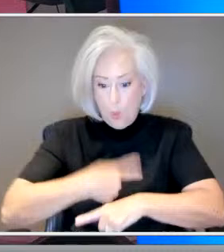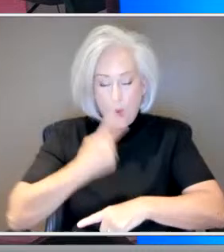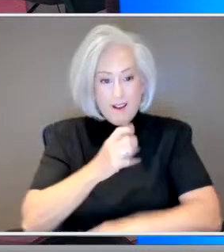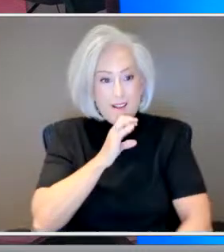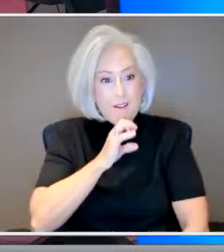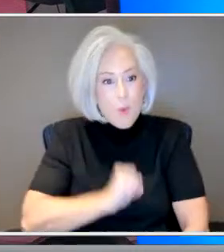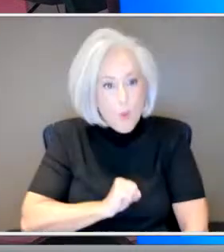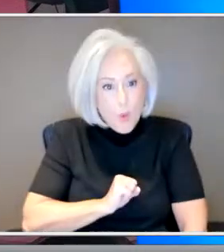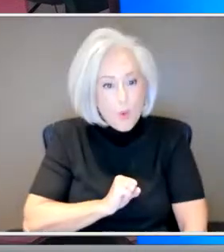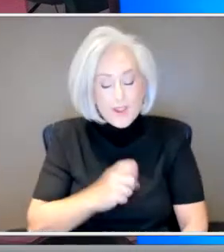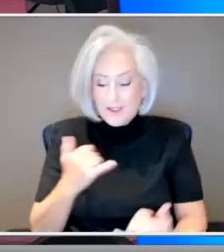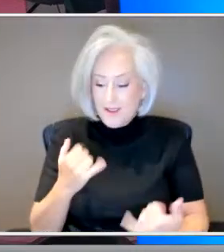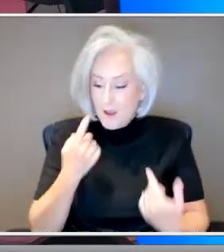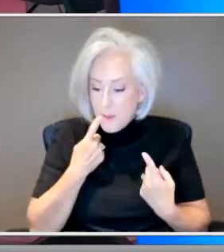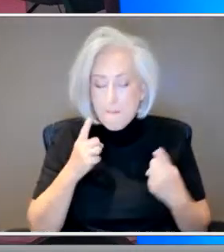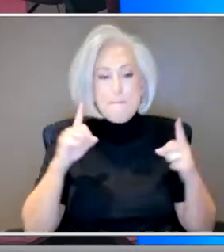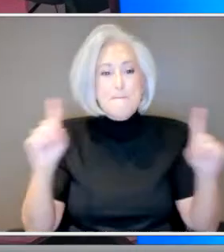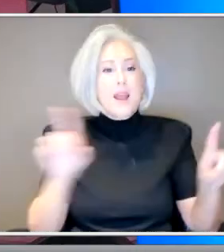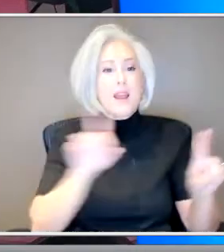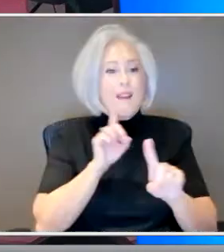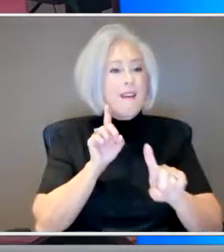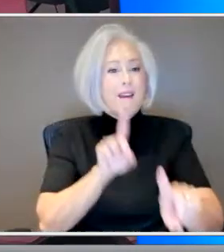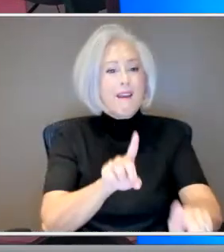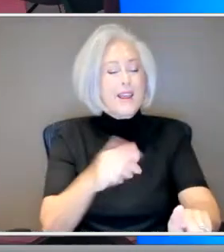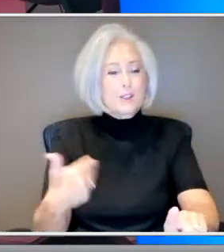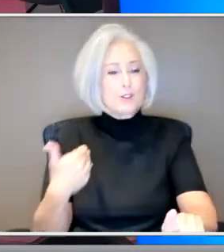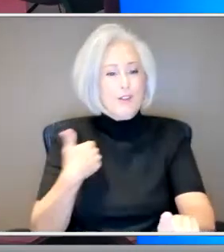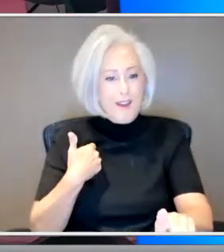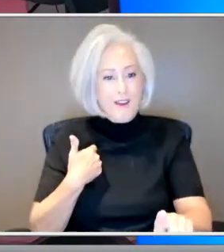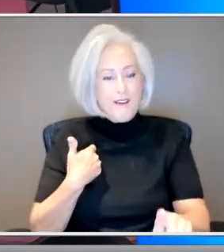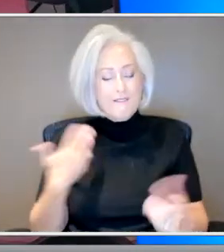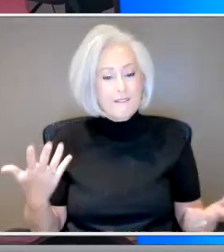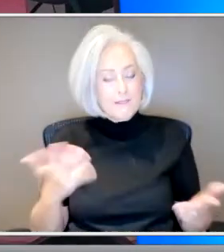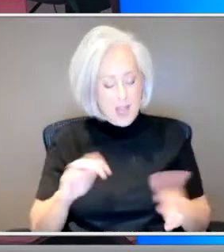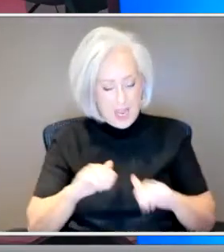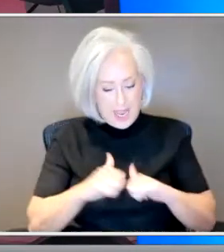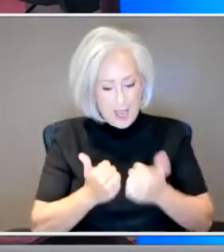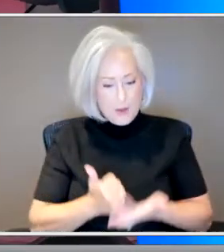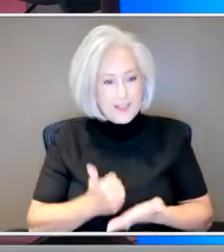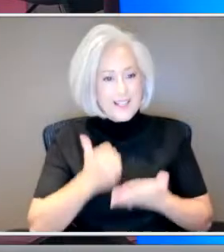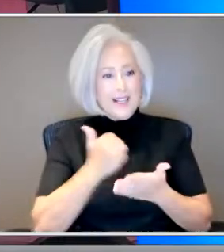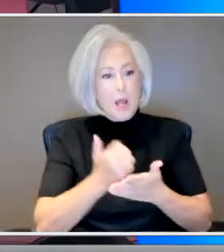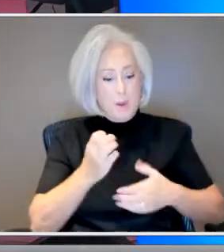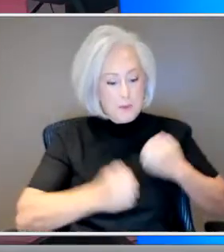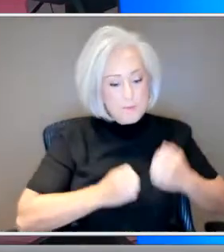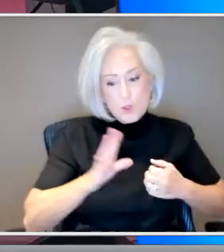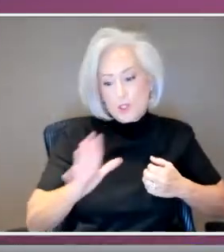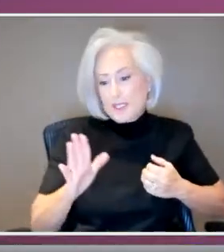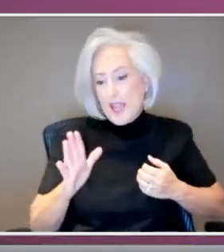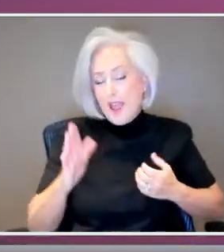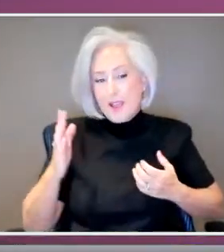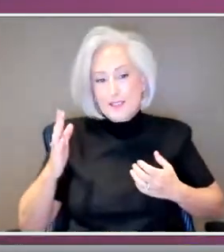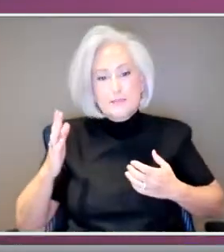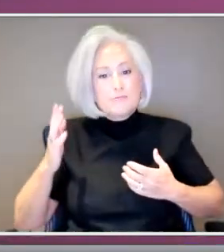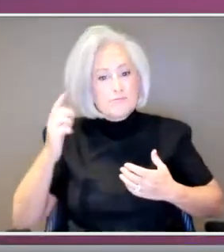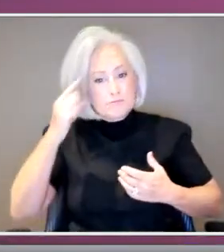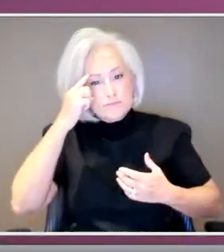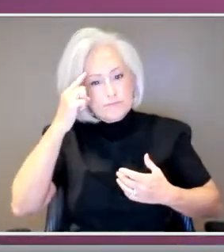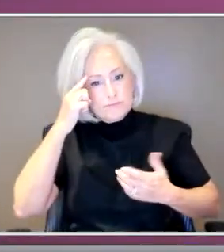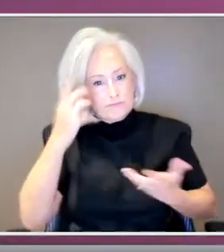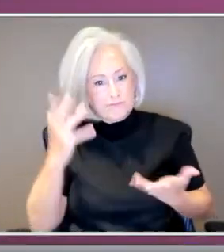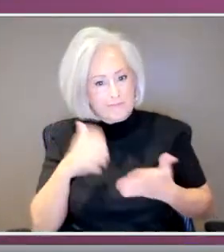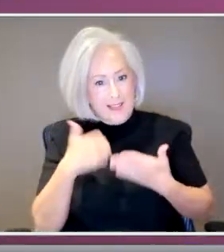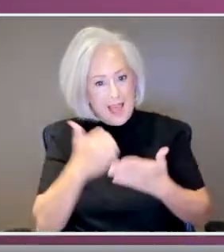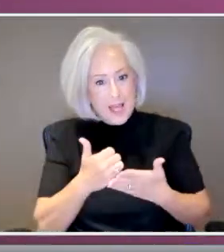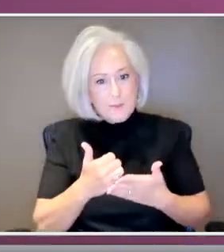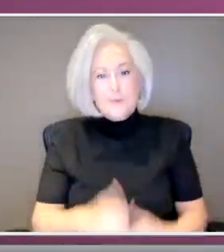answers. What did that do for you emotionally and mentally to have answers? It was still a long